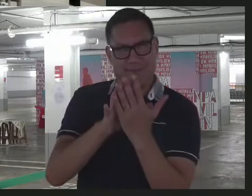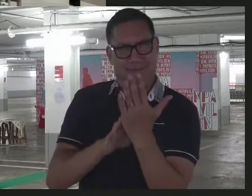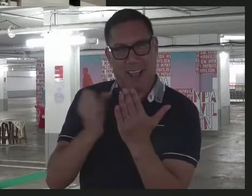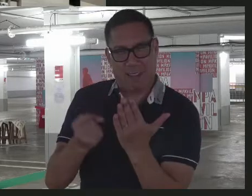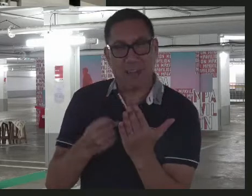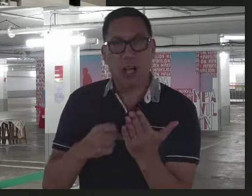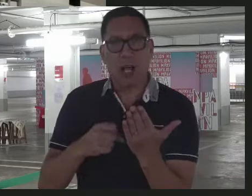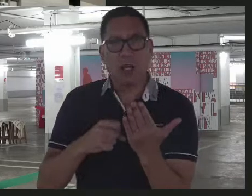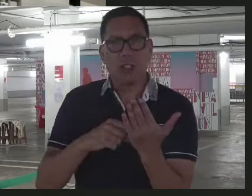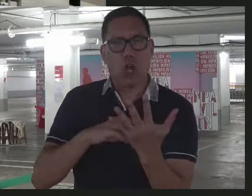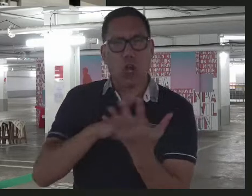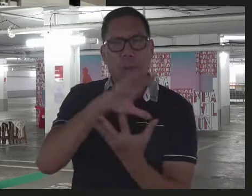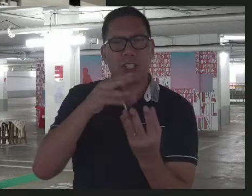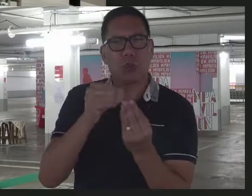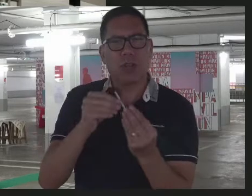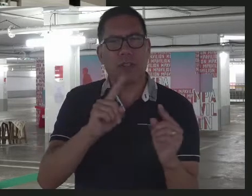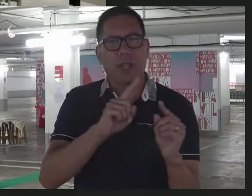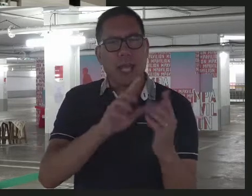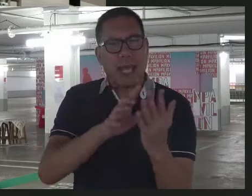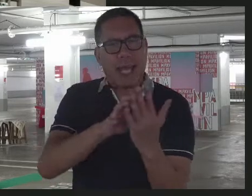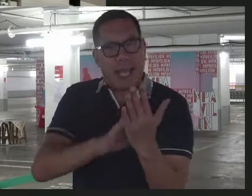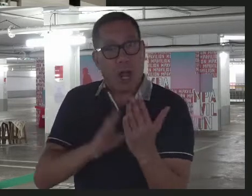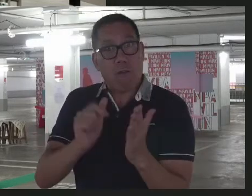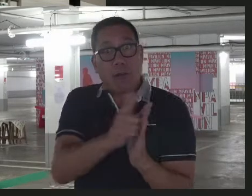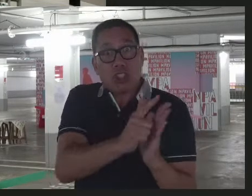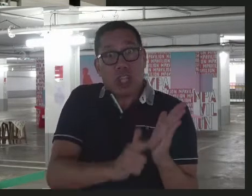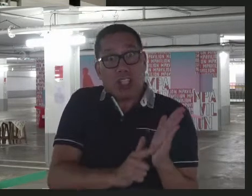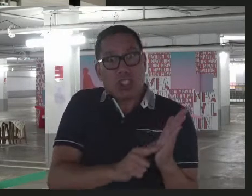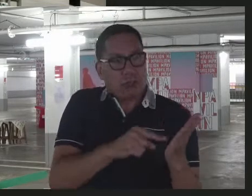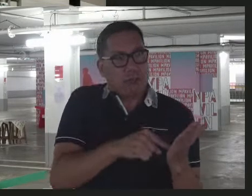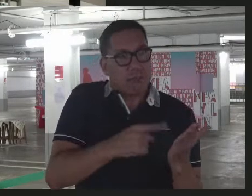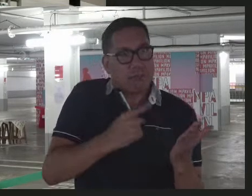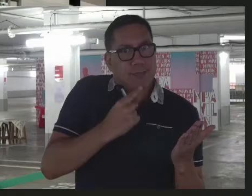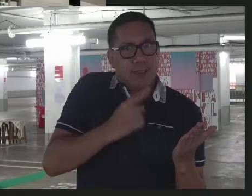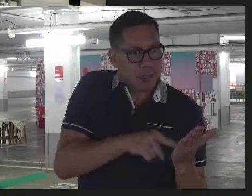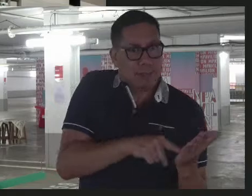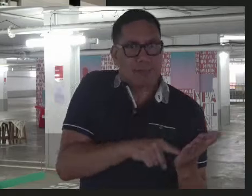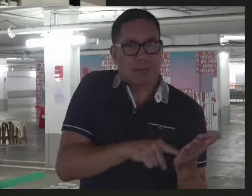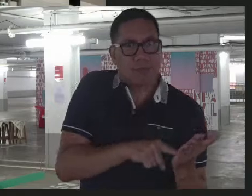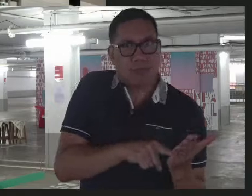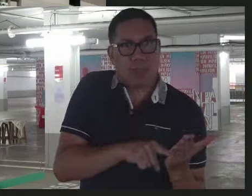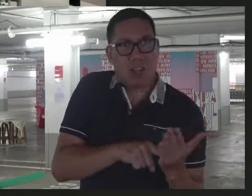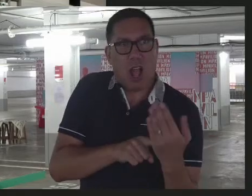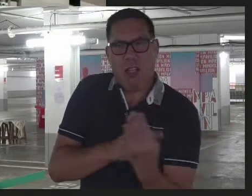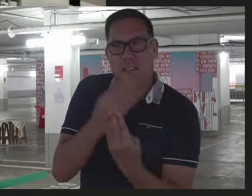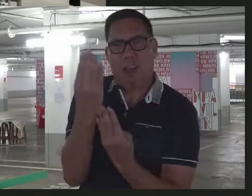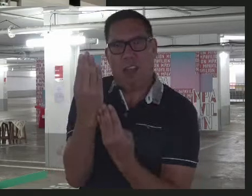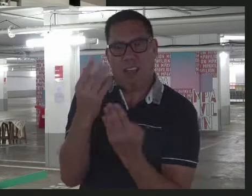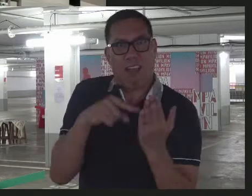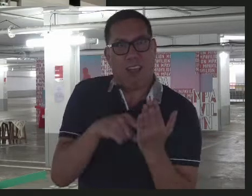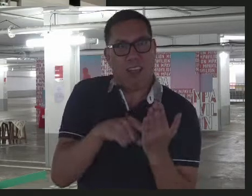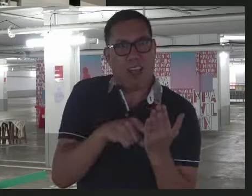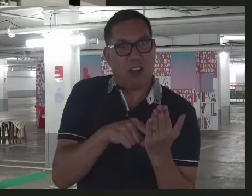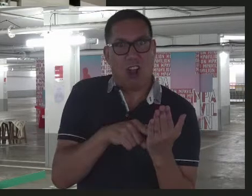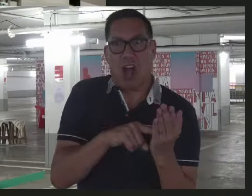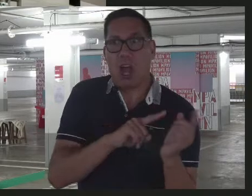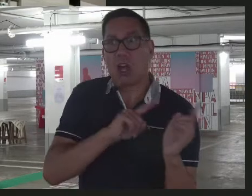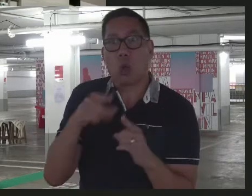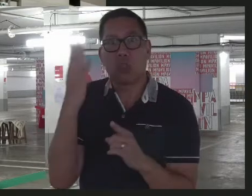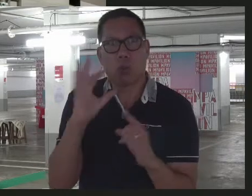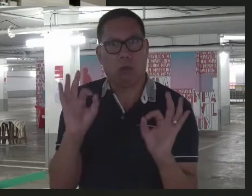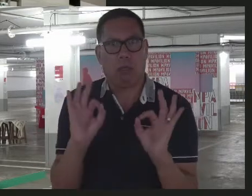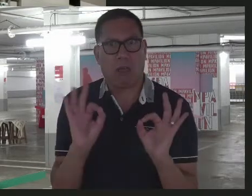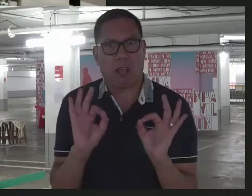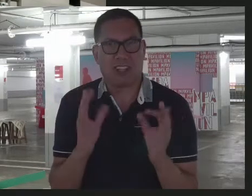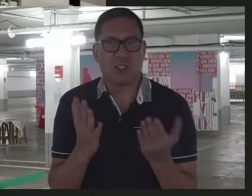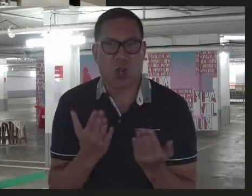of text from the legislation telling you, you know, like you can't, in terms of vagrancy and not going to school. So all